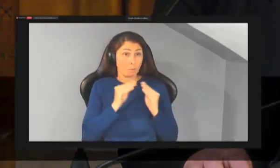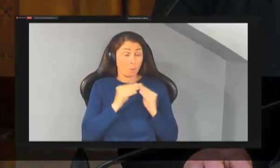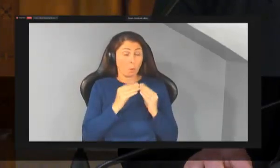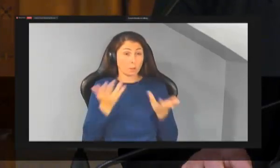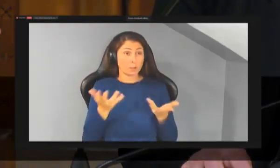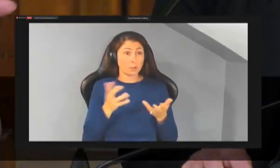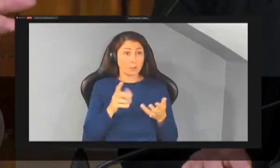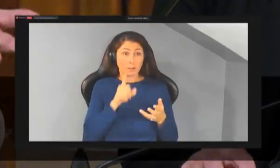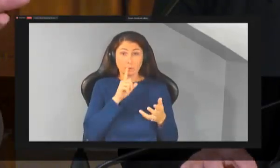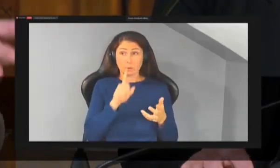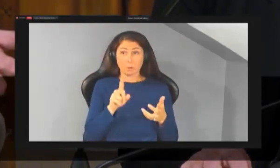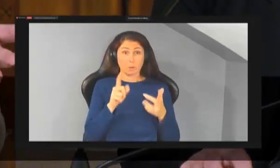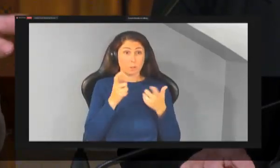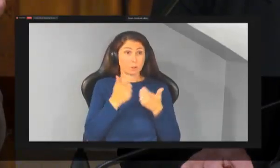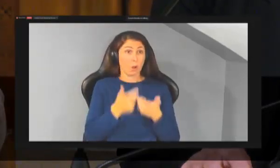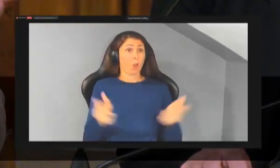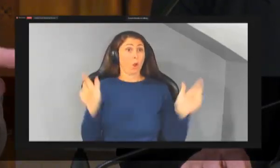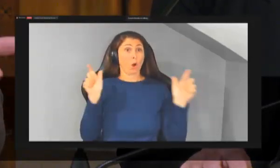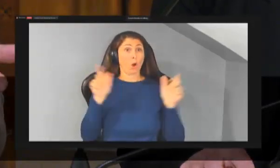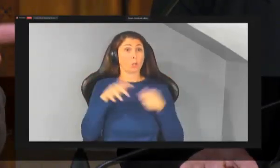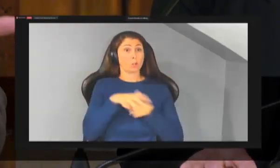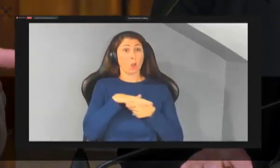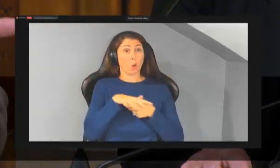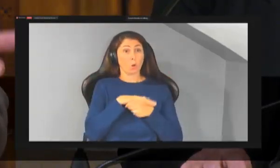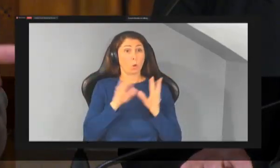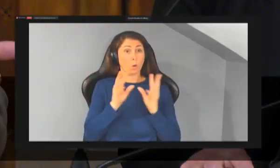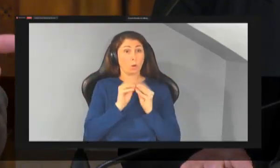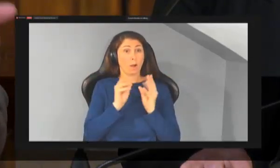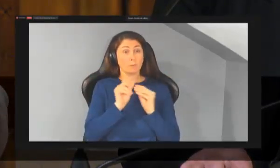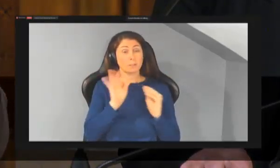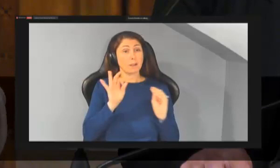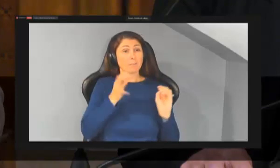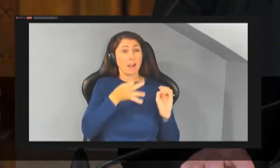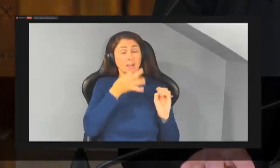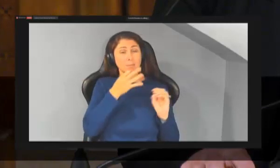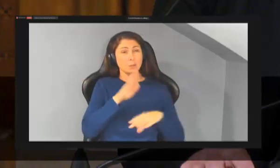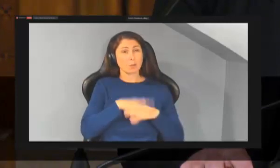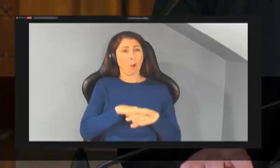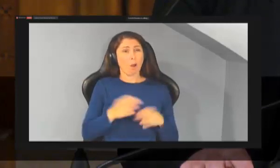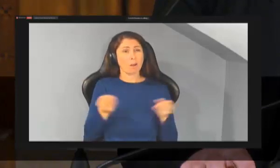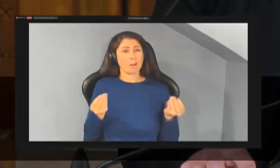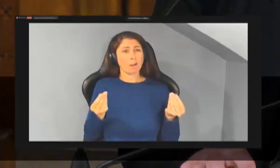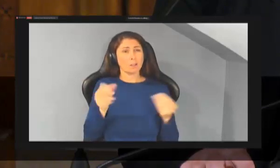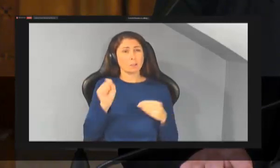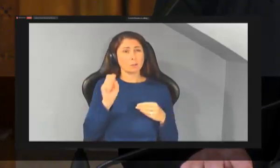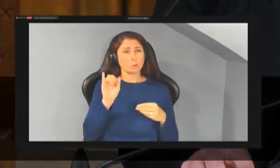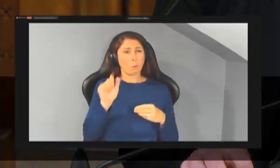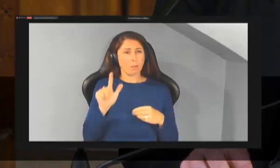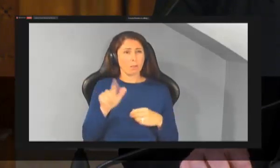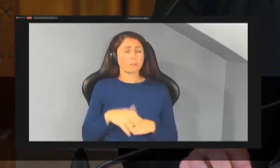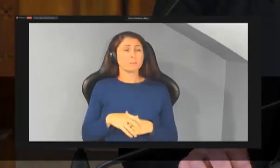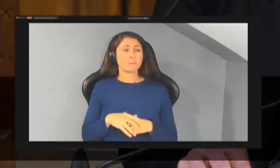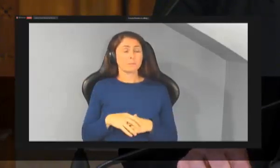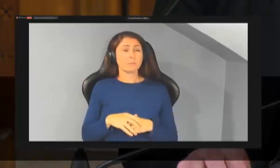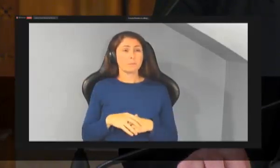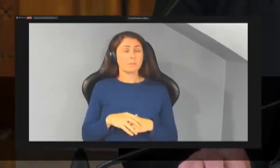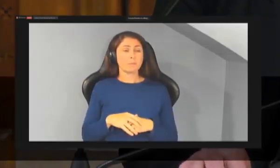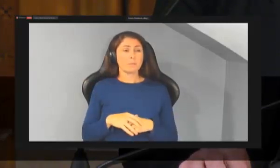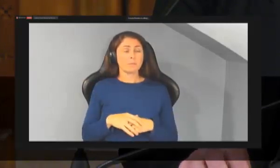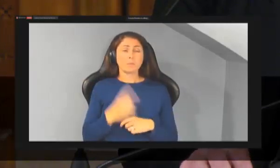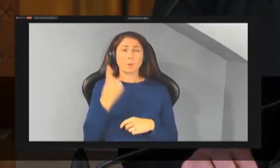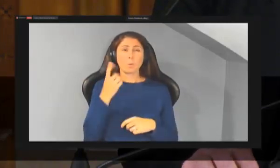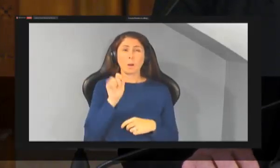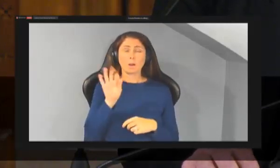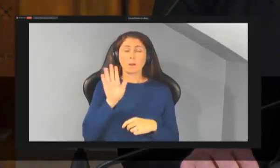fairly large local conference of experts on soil. And so, you know, one of your